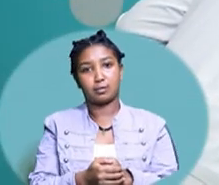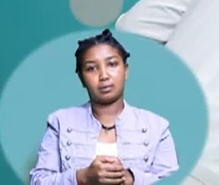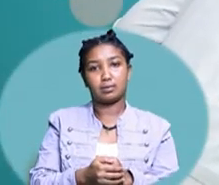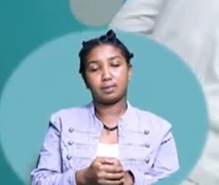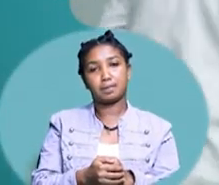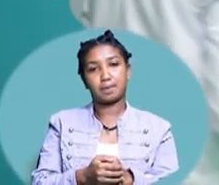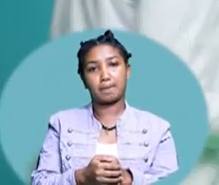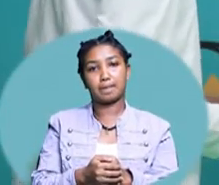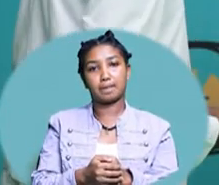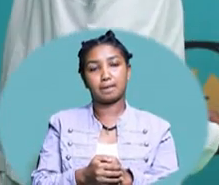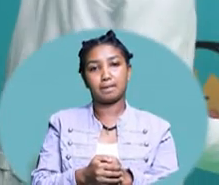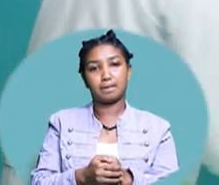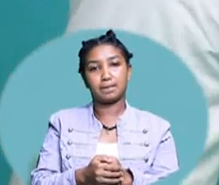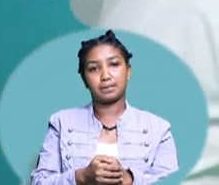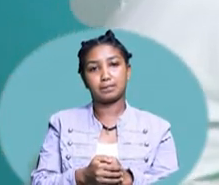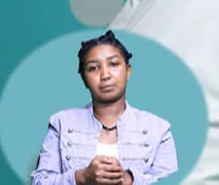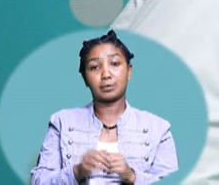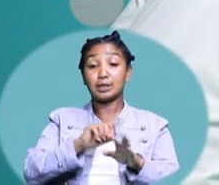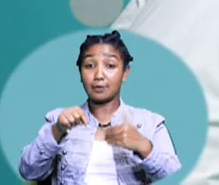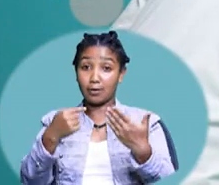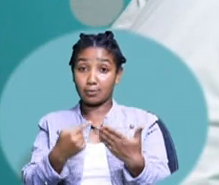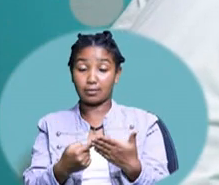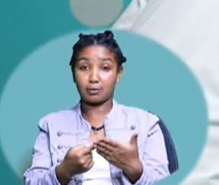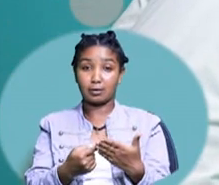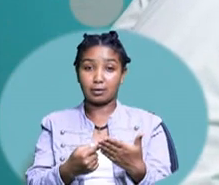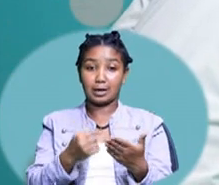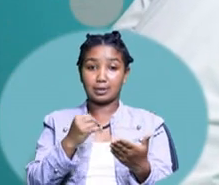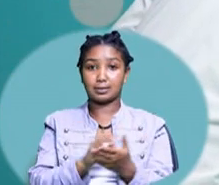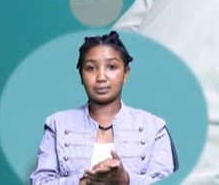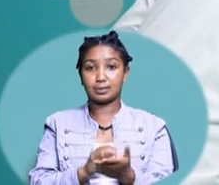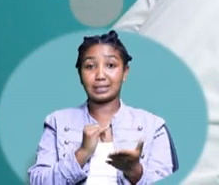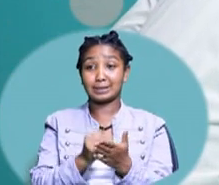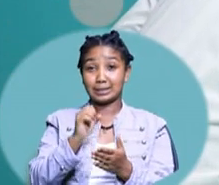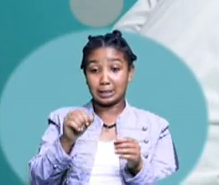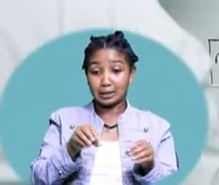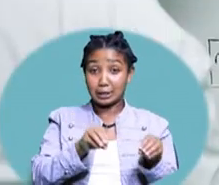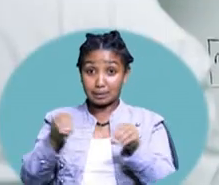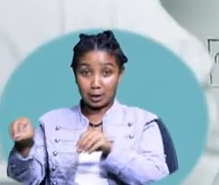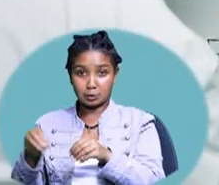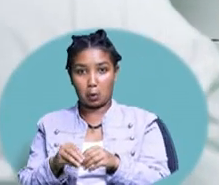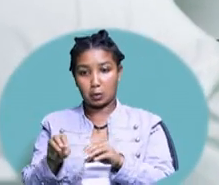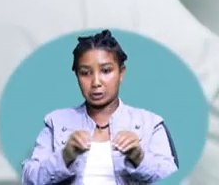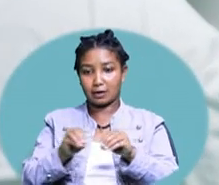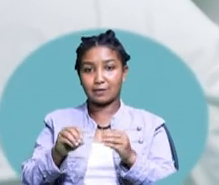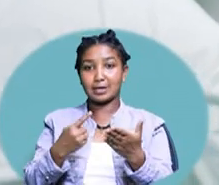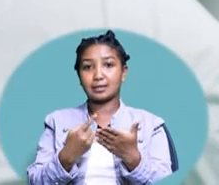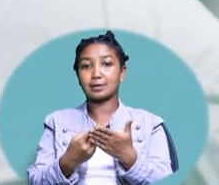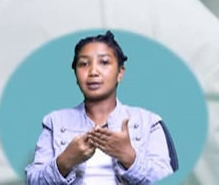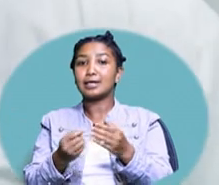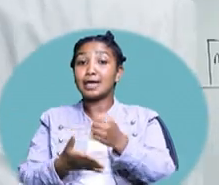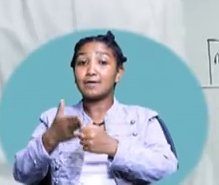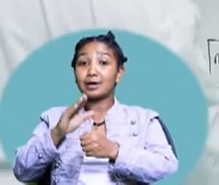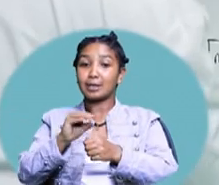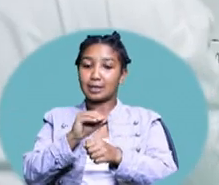other time, it can be here. Therefore, as it is displaced, it covers a distance